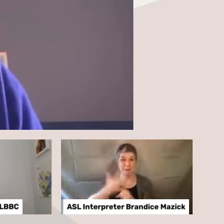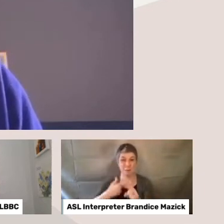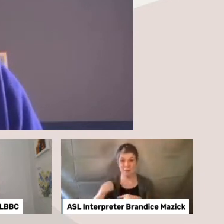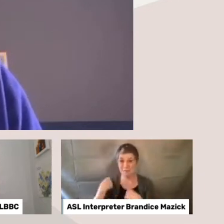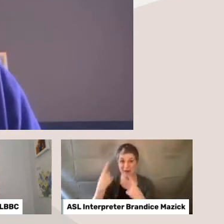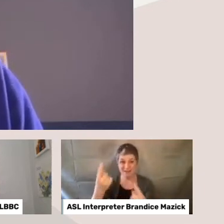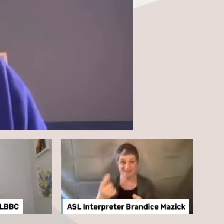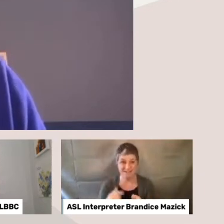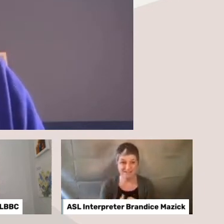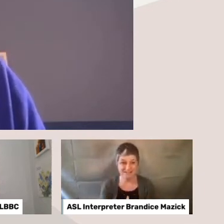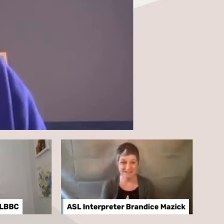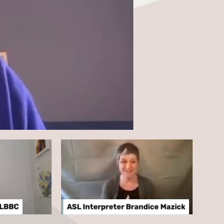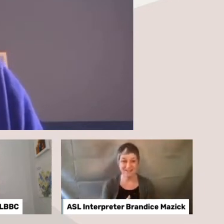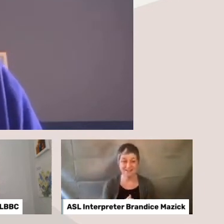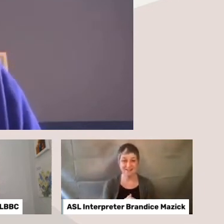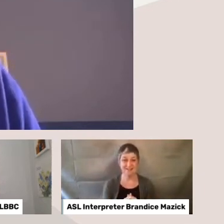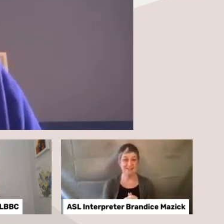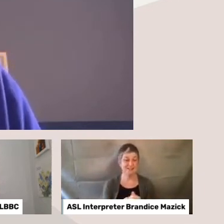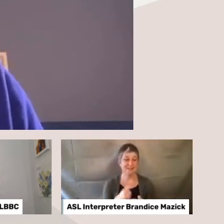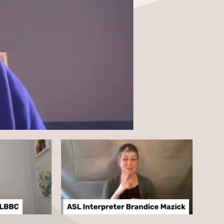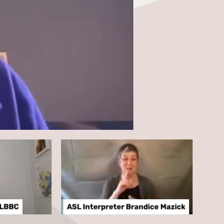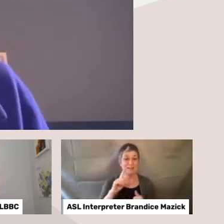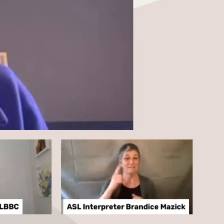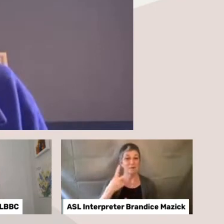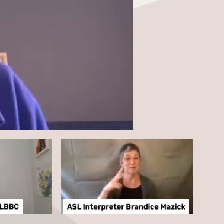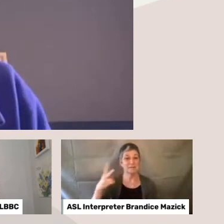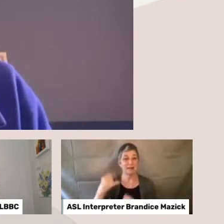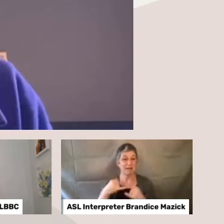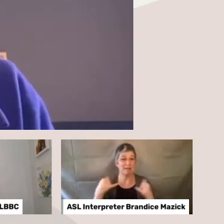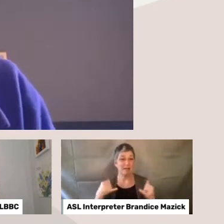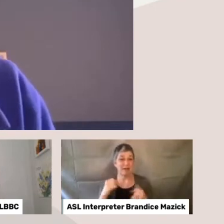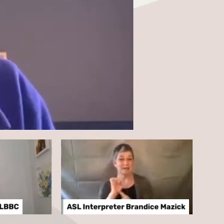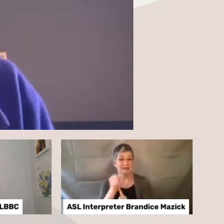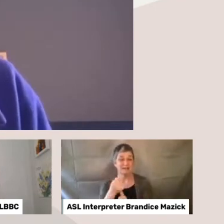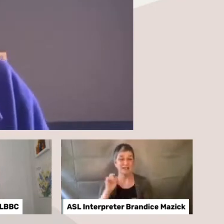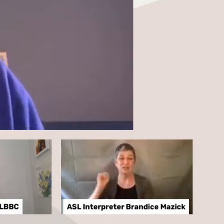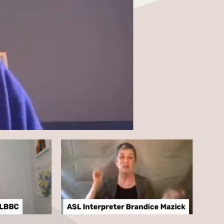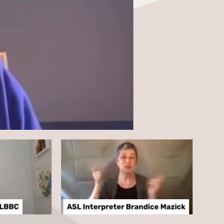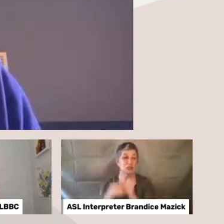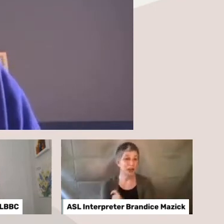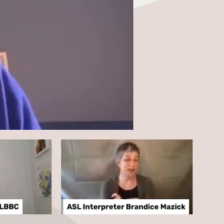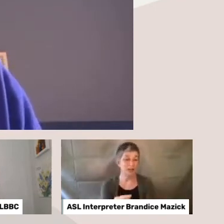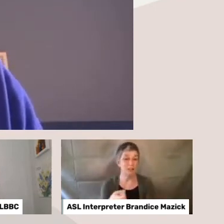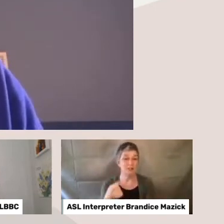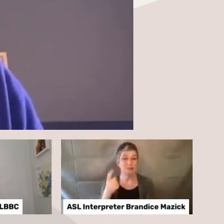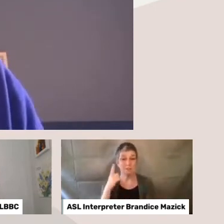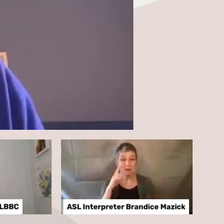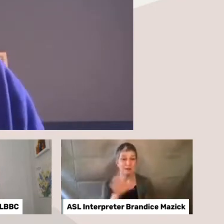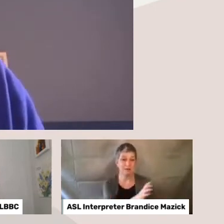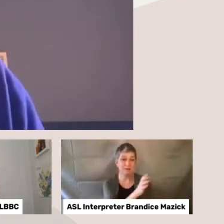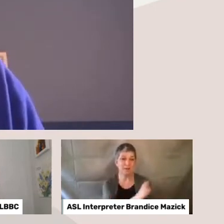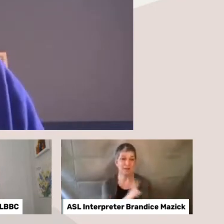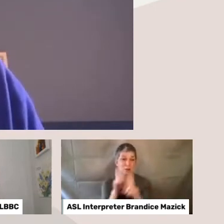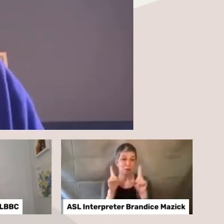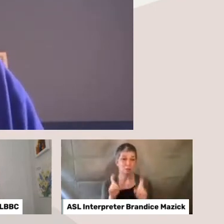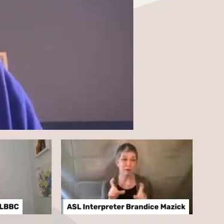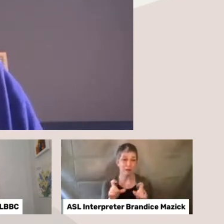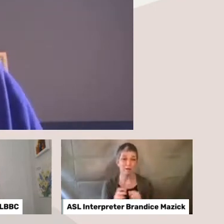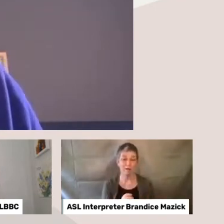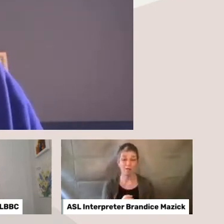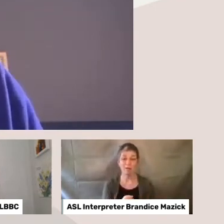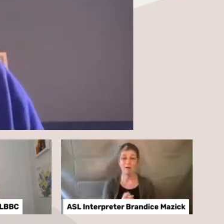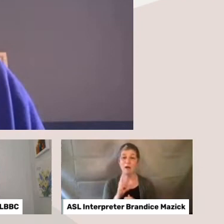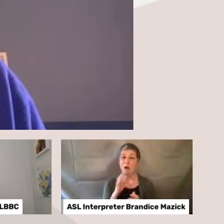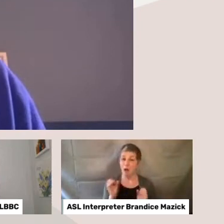in the first, second line setting changed dramatically because of a clinical trial. And so